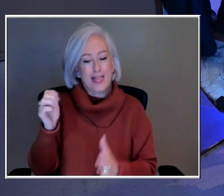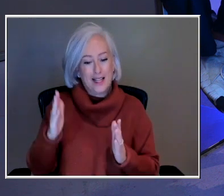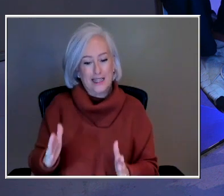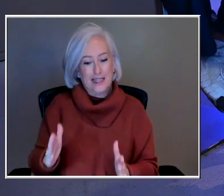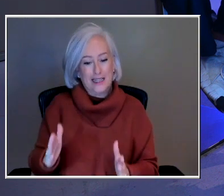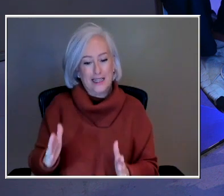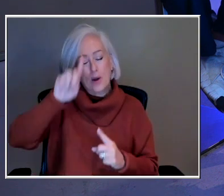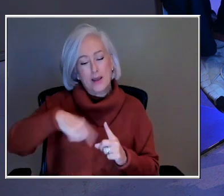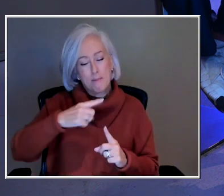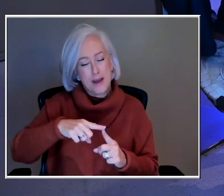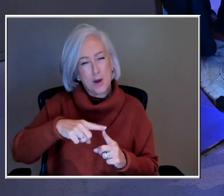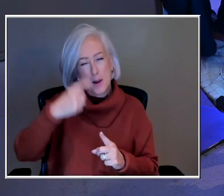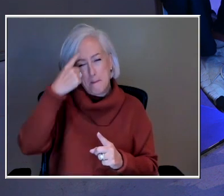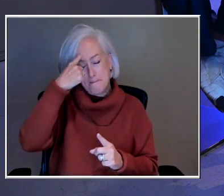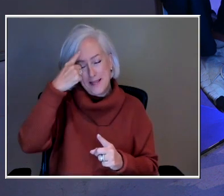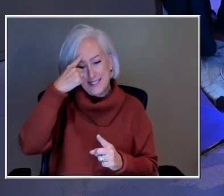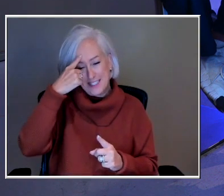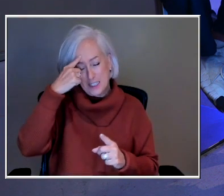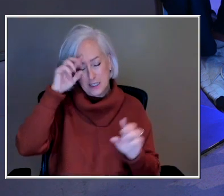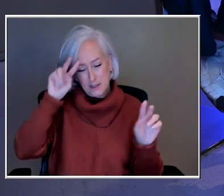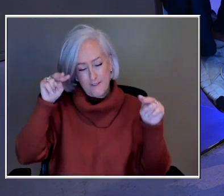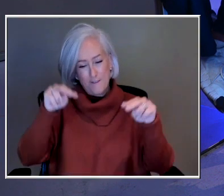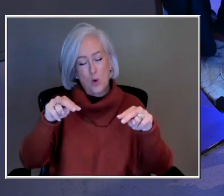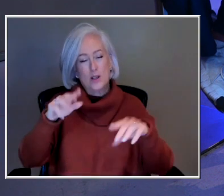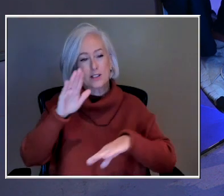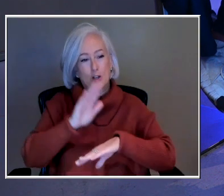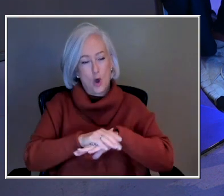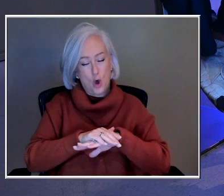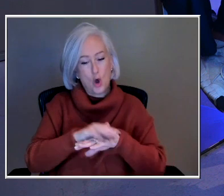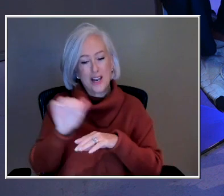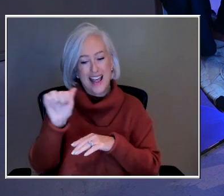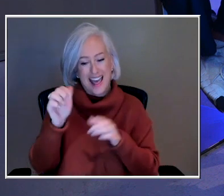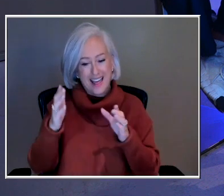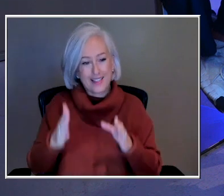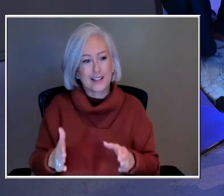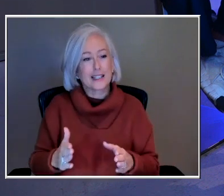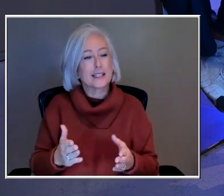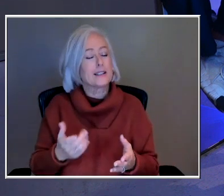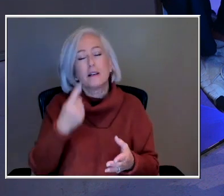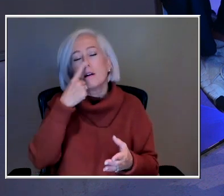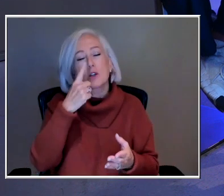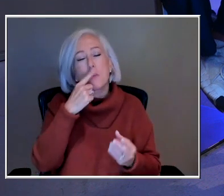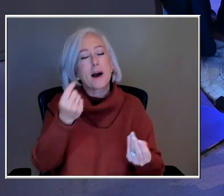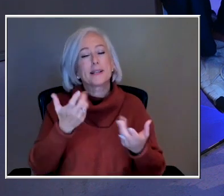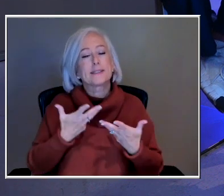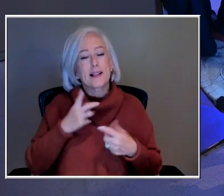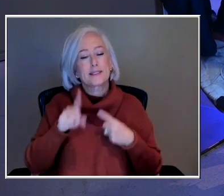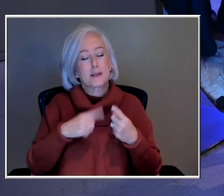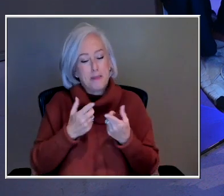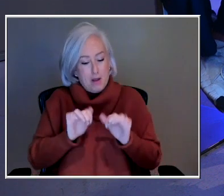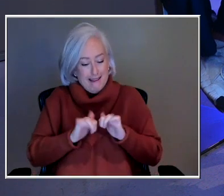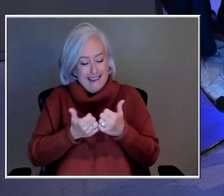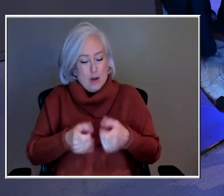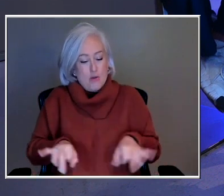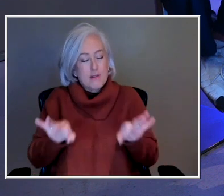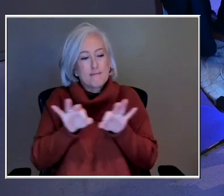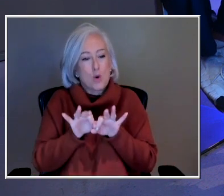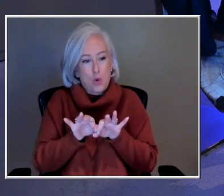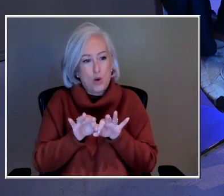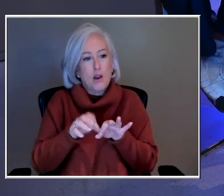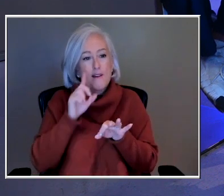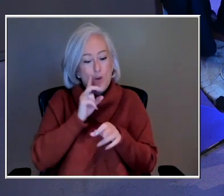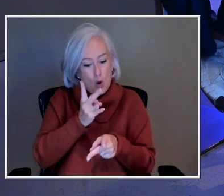better strides when it comes to the mental health of an athlete. But take us inside and tell us a little bit about the importance of treating a